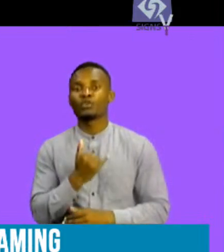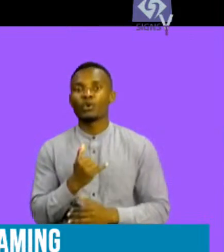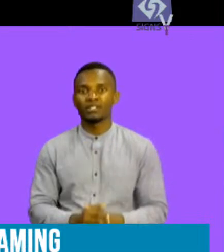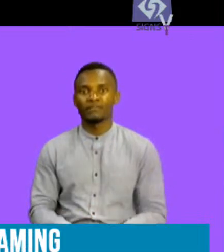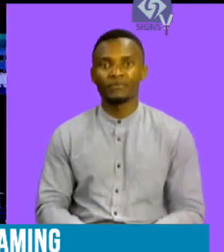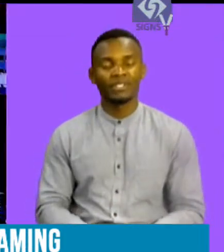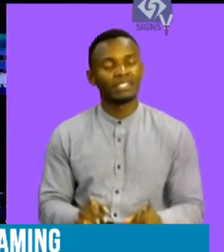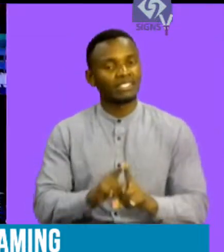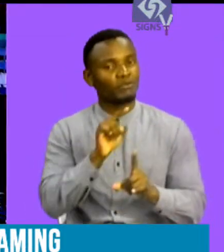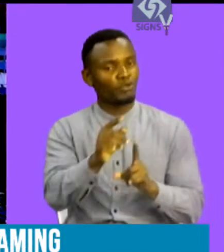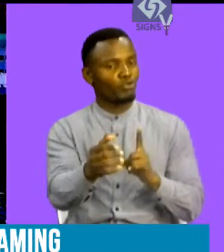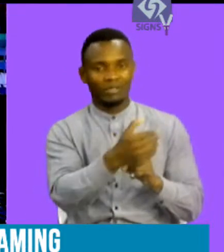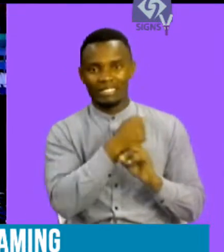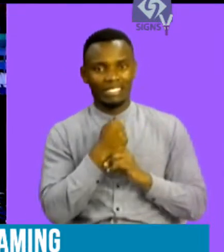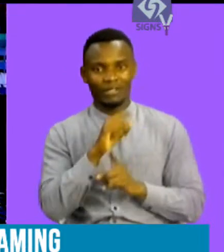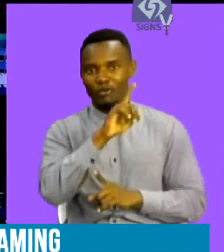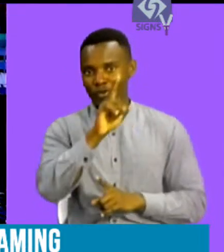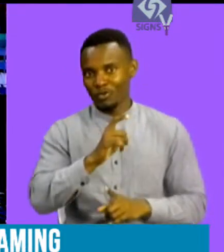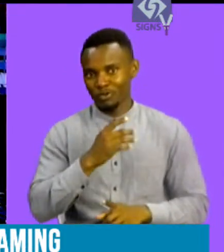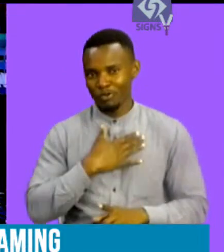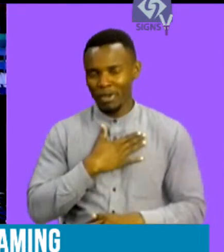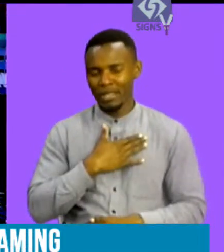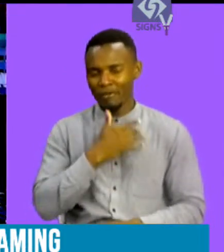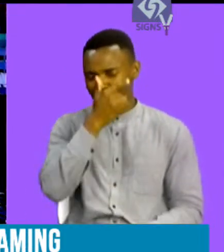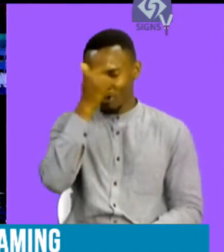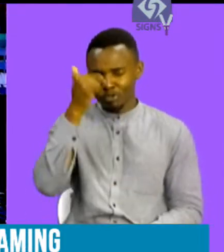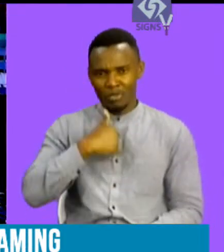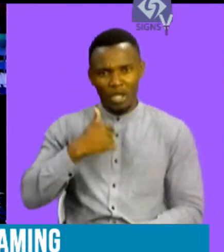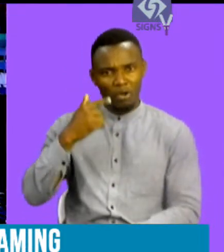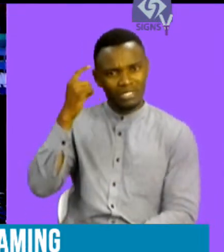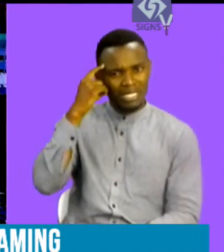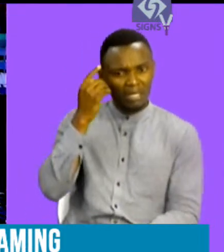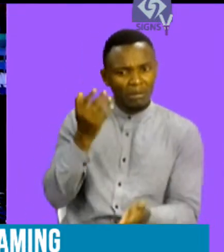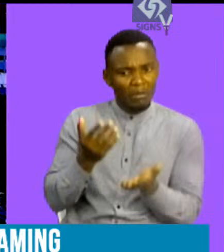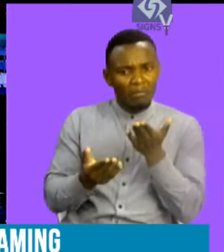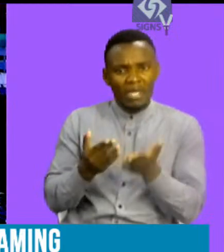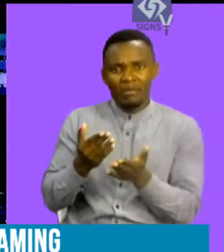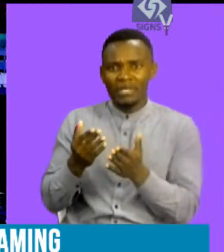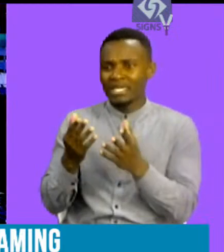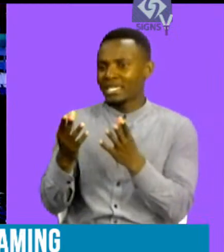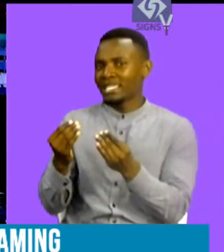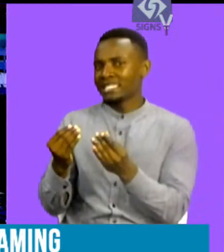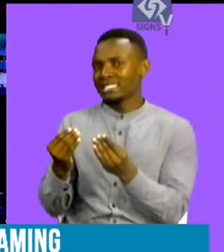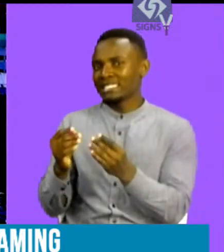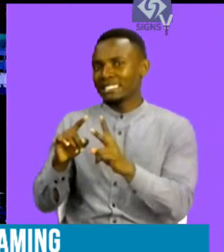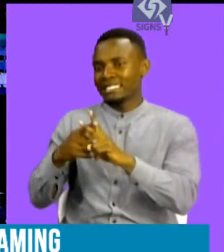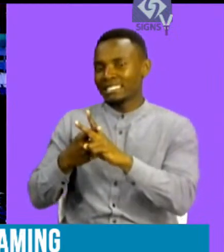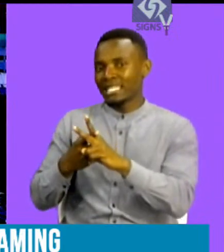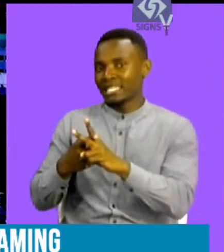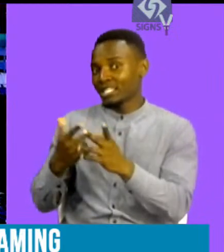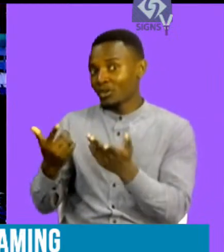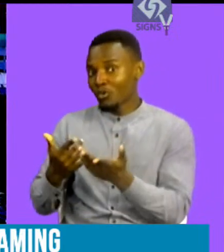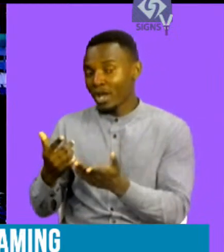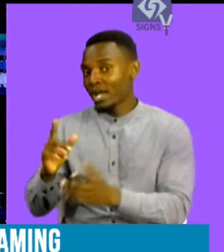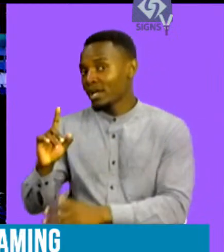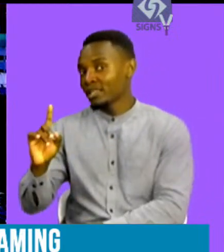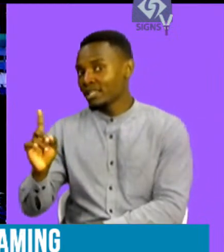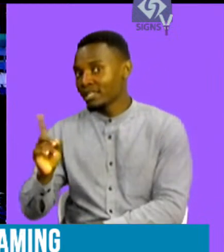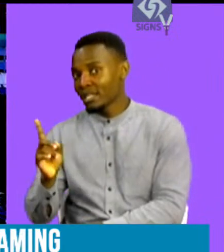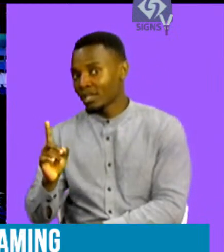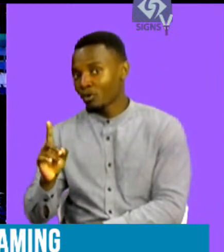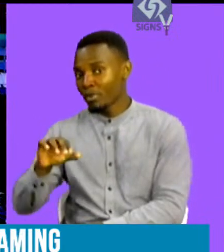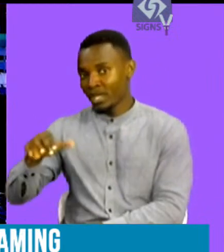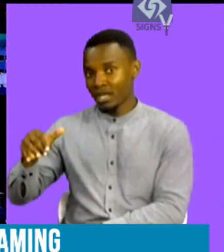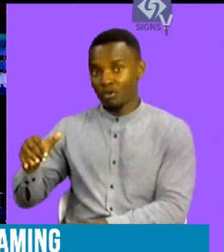snatched a question from me, because I was like, don't you think it would be more easier starting home than starting at the national